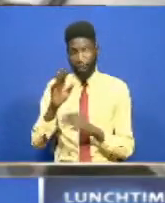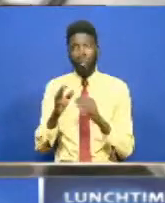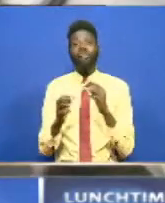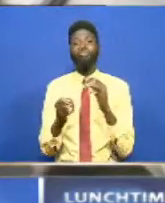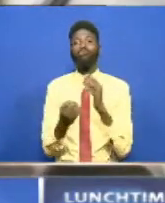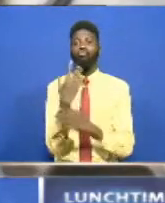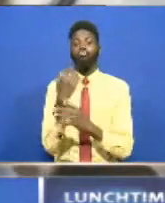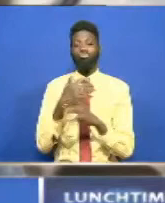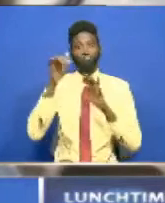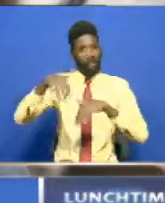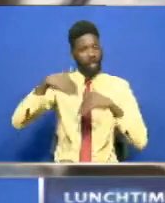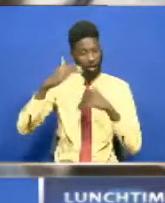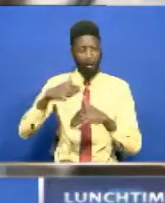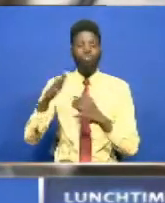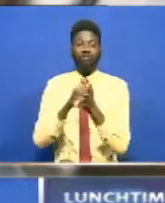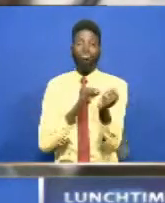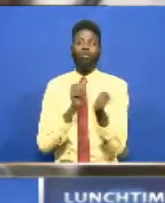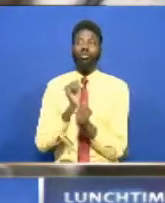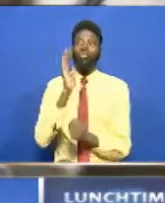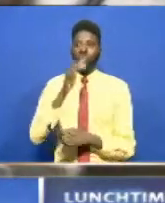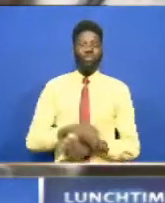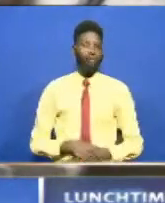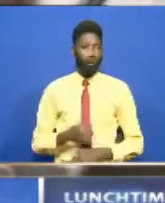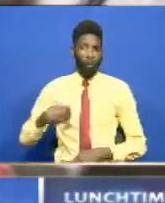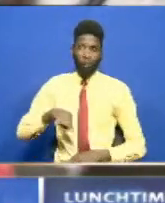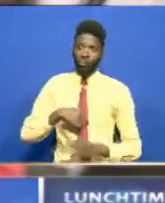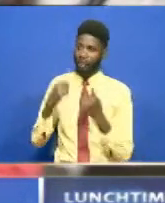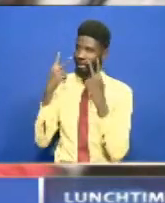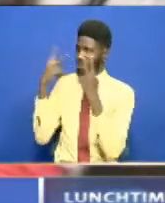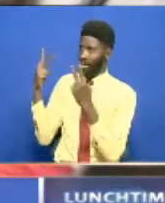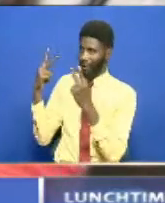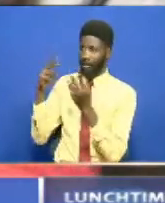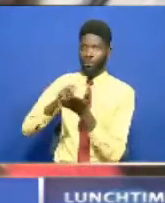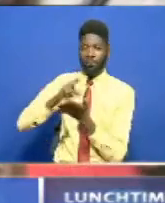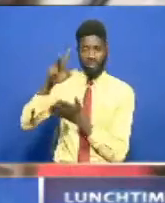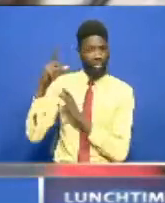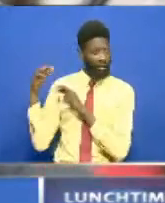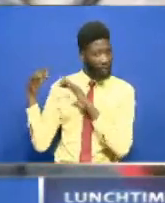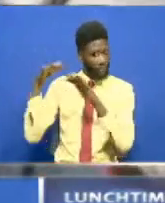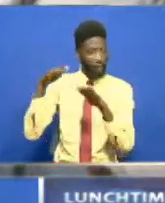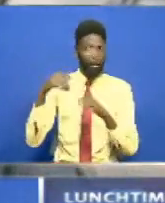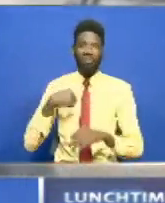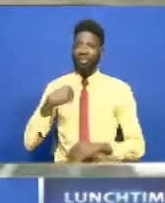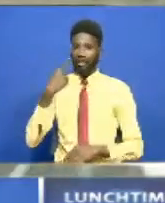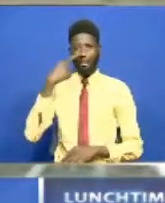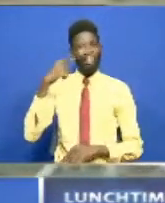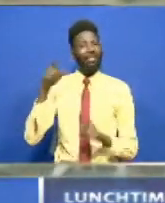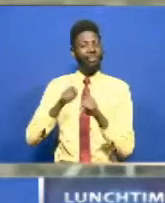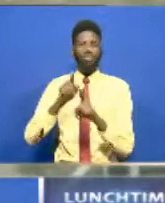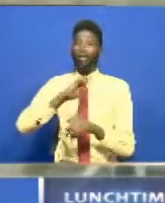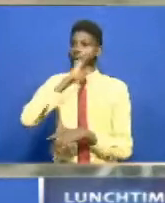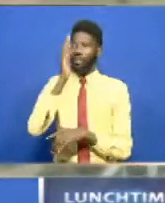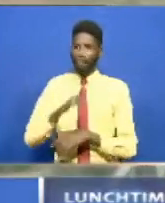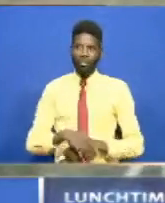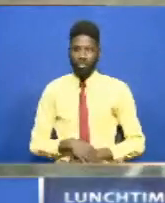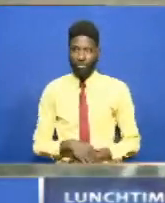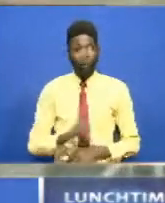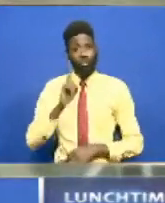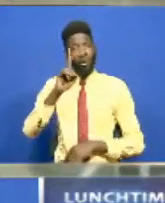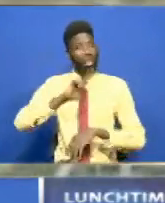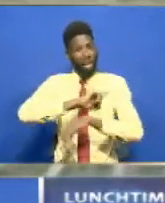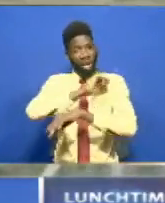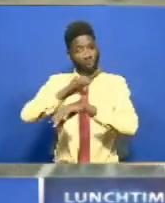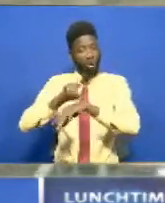destruction. Kulingana na vile tunaona locusts ikija, haijakuwa hivi mimi yake yote nimekaa Samburu sijaona kitu kama hii. For more than an hour,